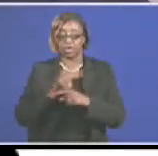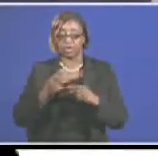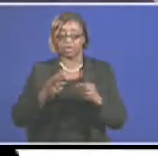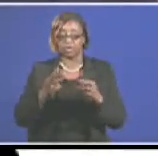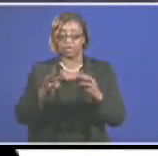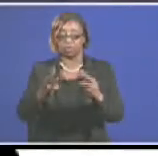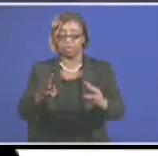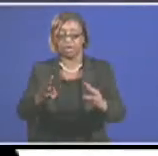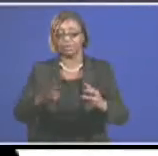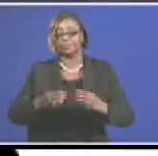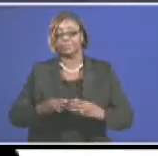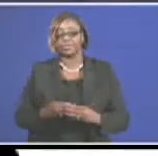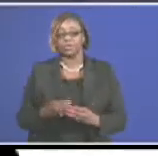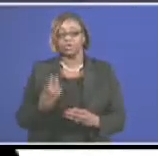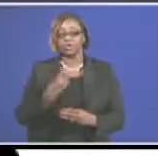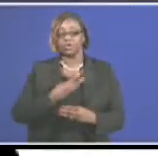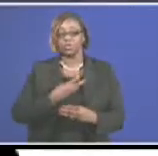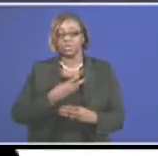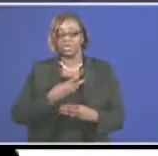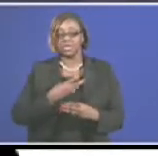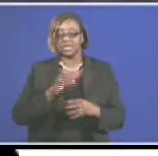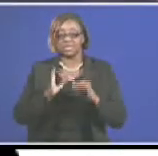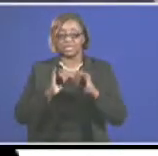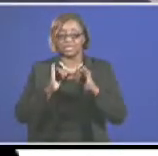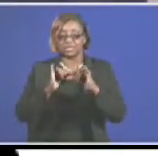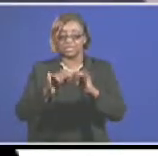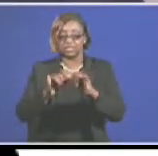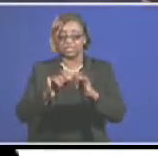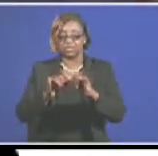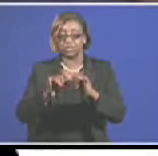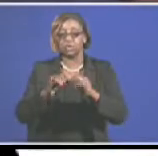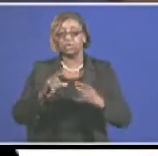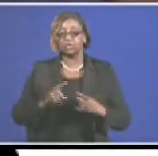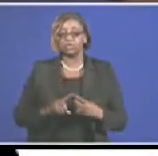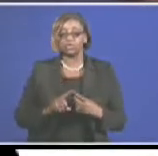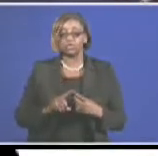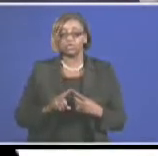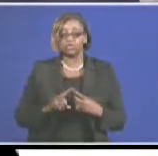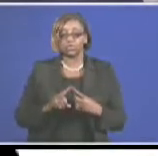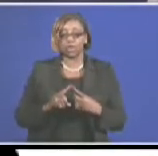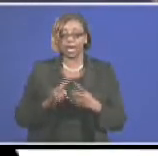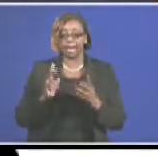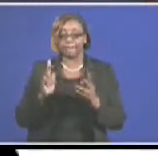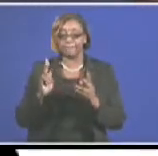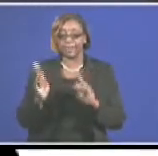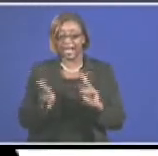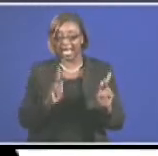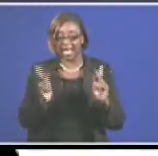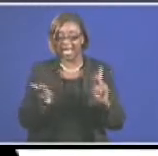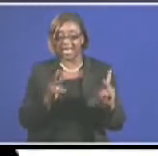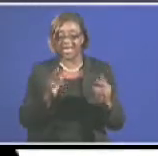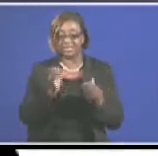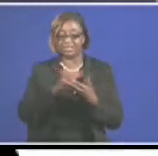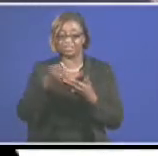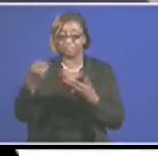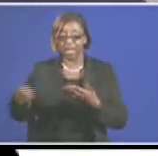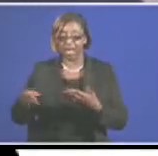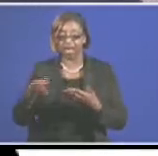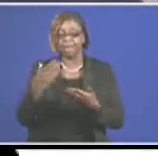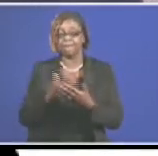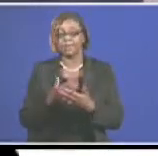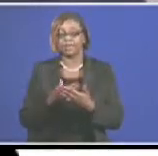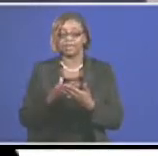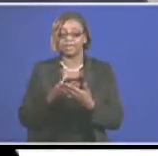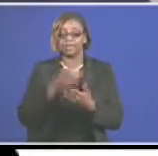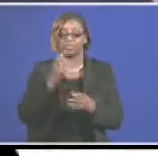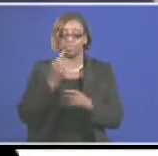the disciplined measures that we have in place, continue to get to keep our expenditures in line, continue to do the growth initiatives